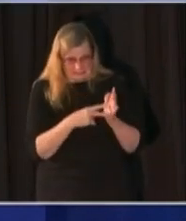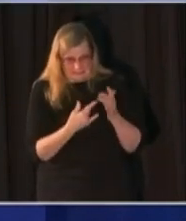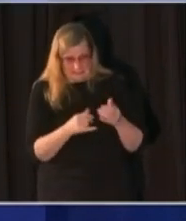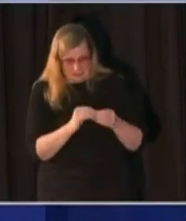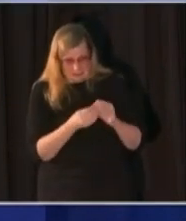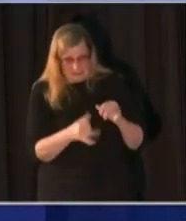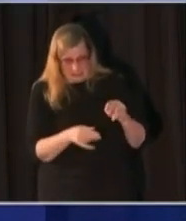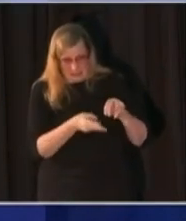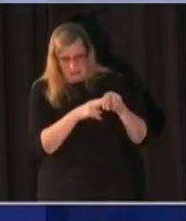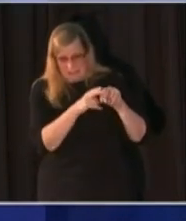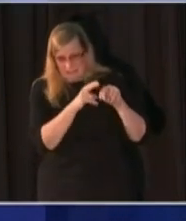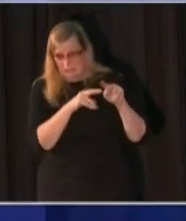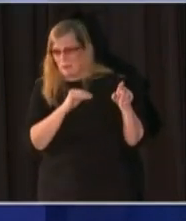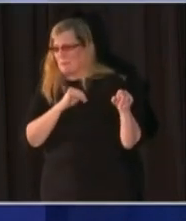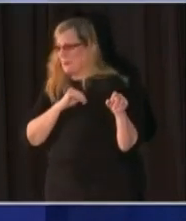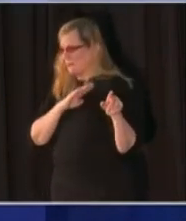numbers